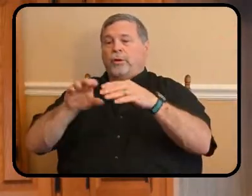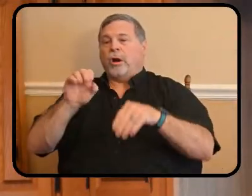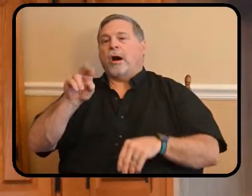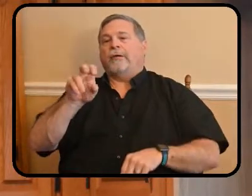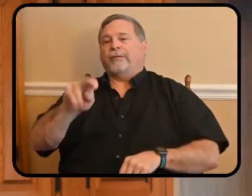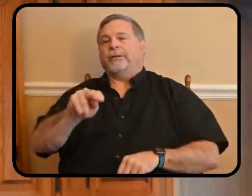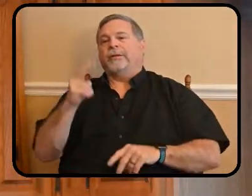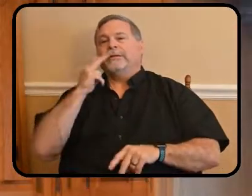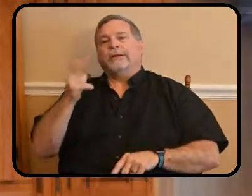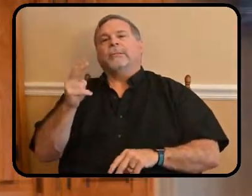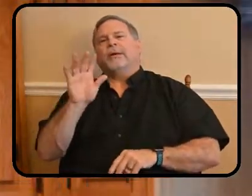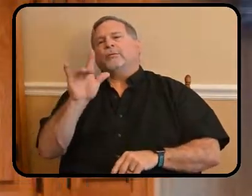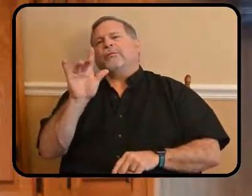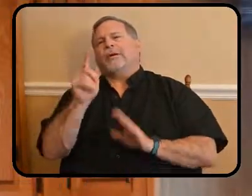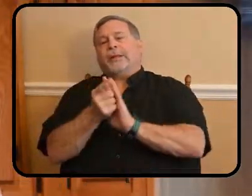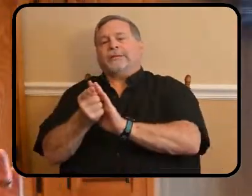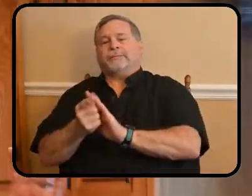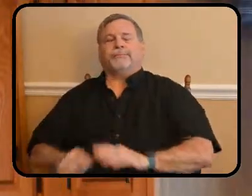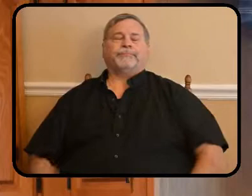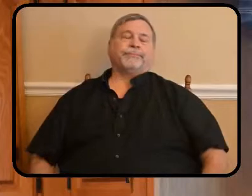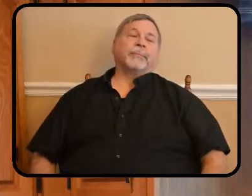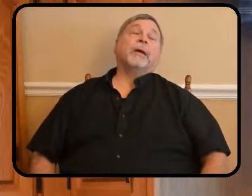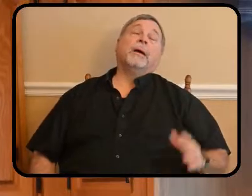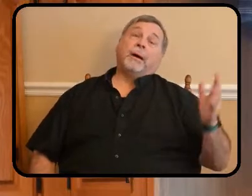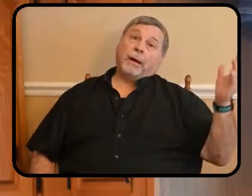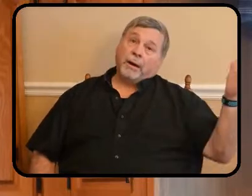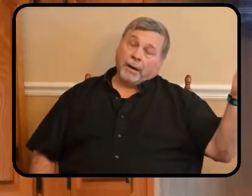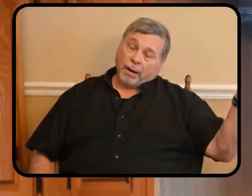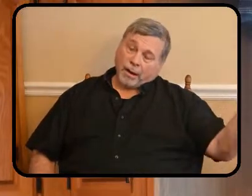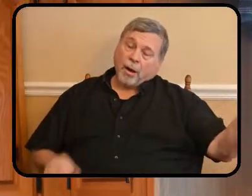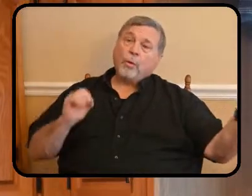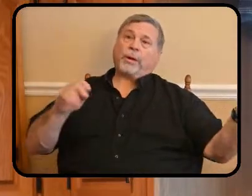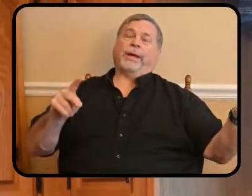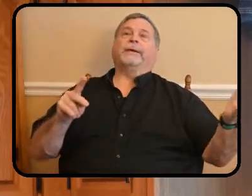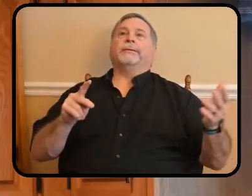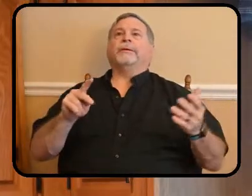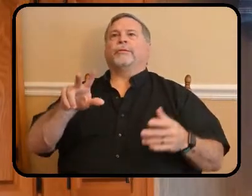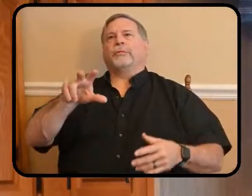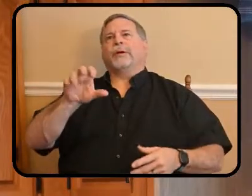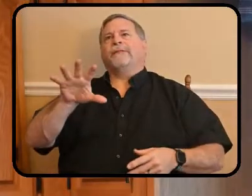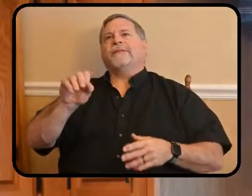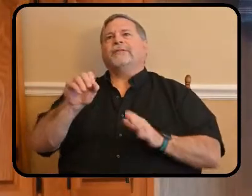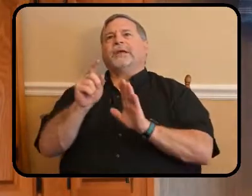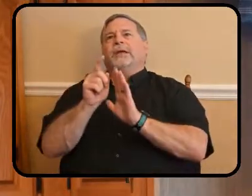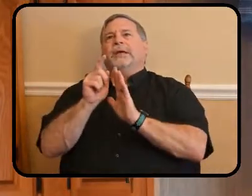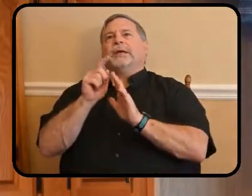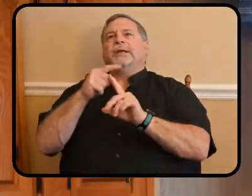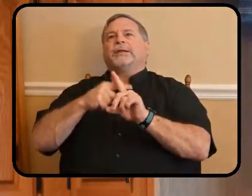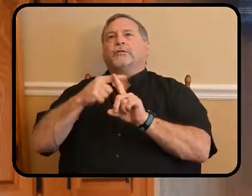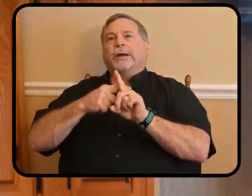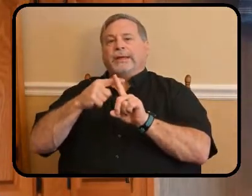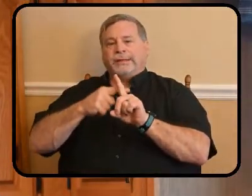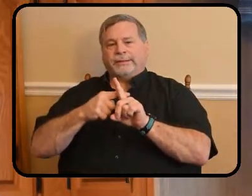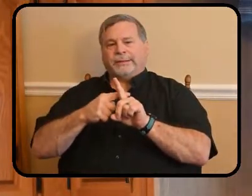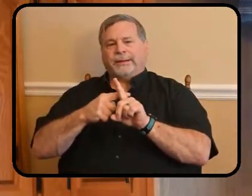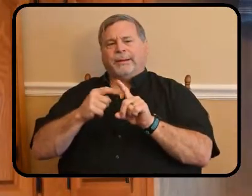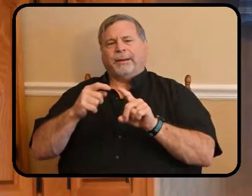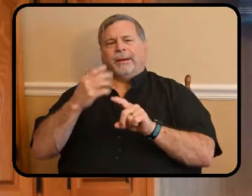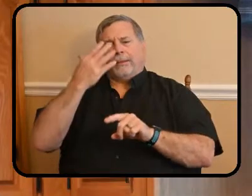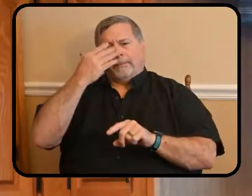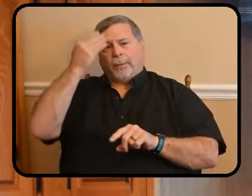here in about 25 minutes. Okay, we have taken it out of the oven. It was at 350 degrees. Now, because I made such